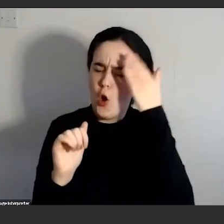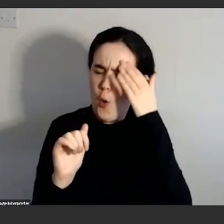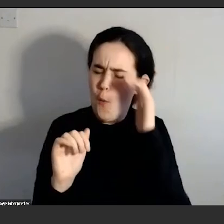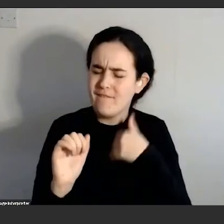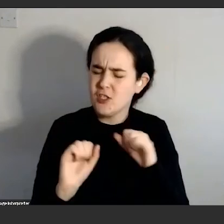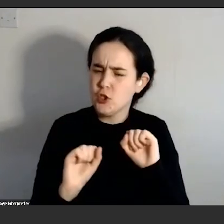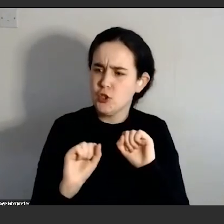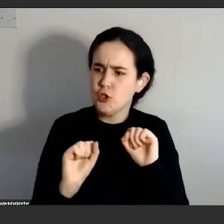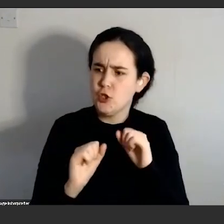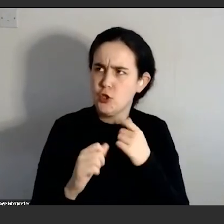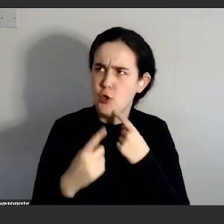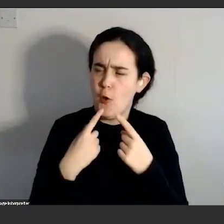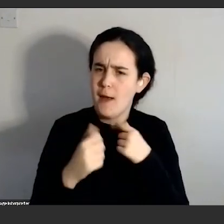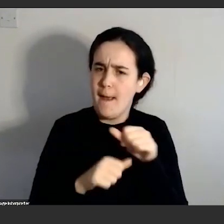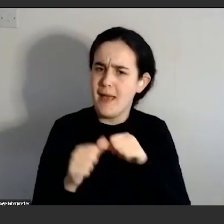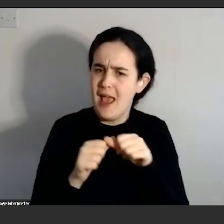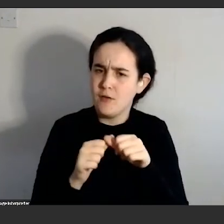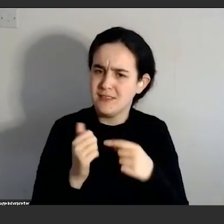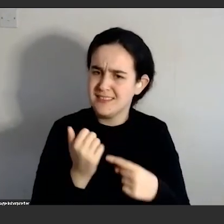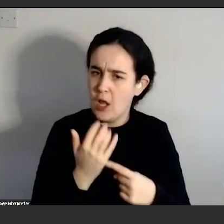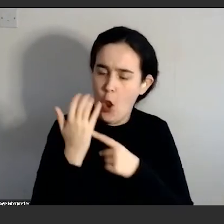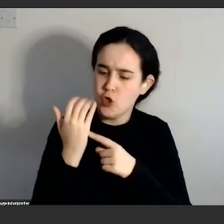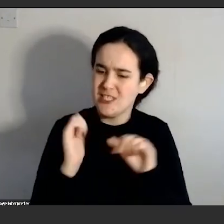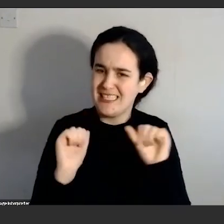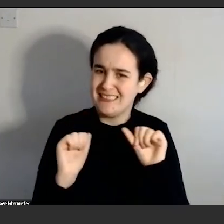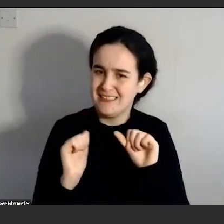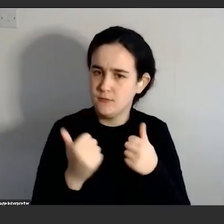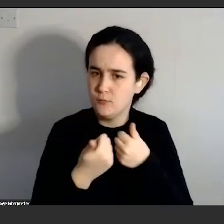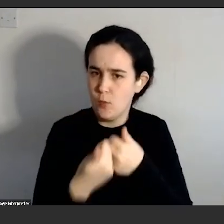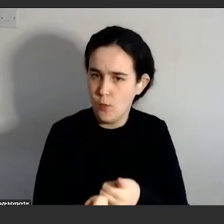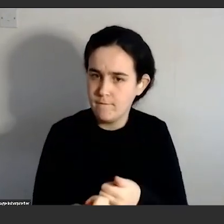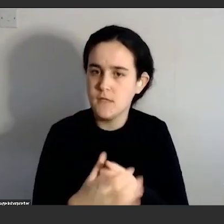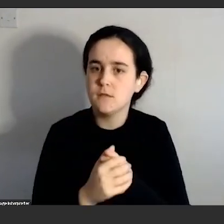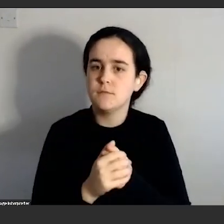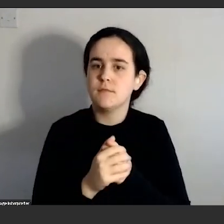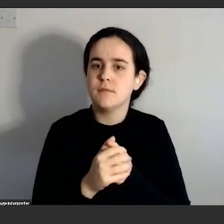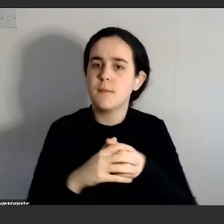It makes sense. Goes together. Jenny, what's been your experience?